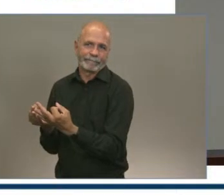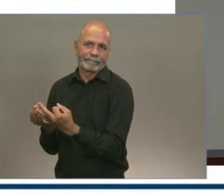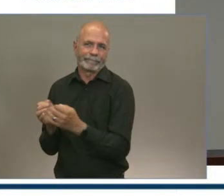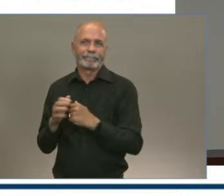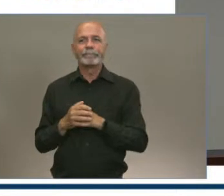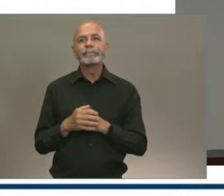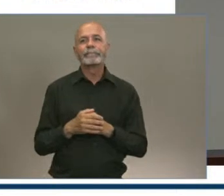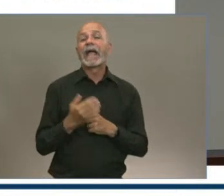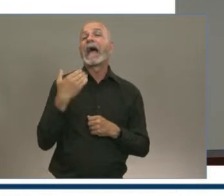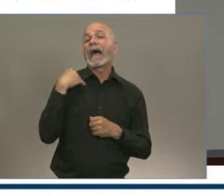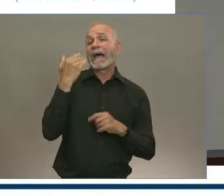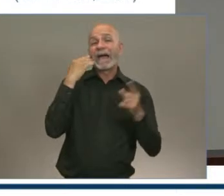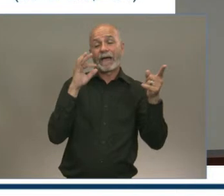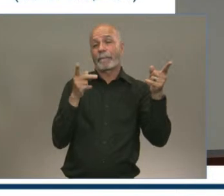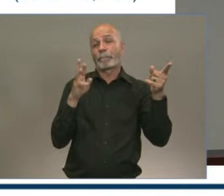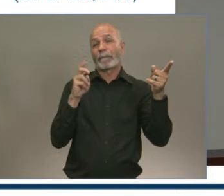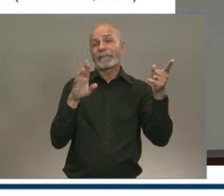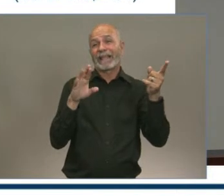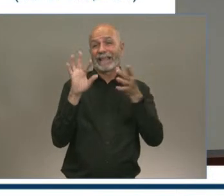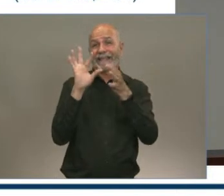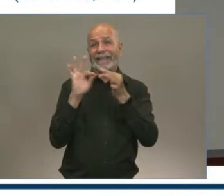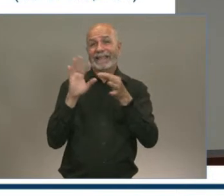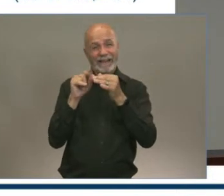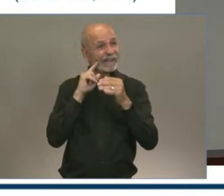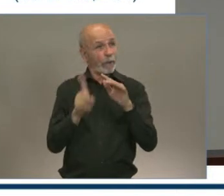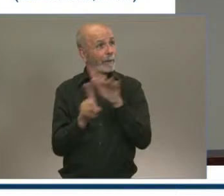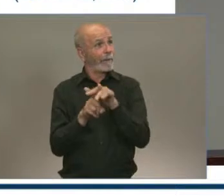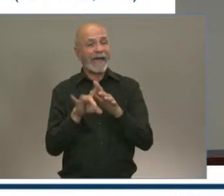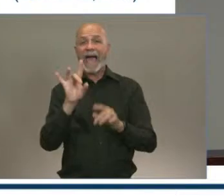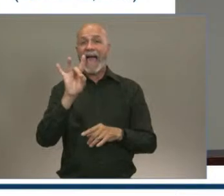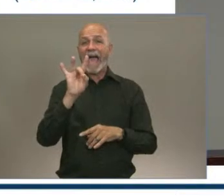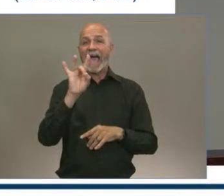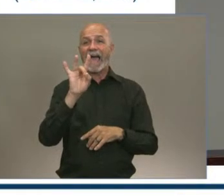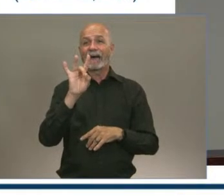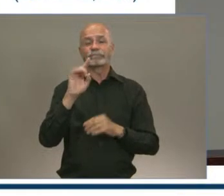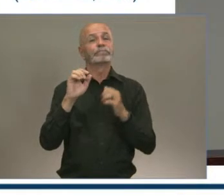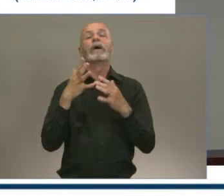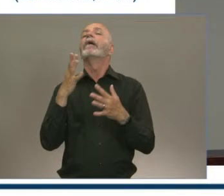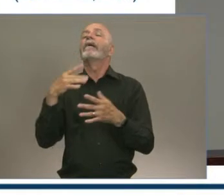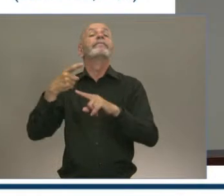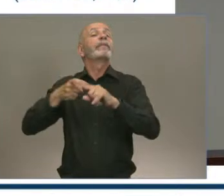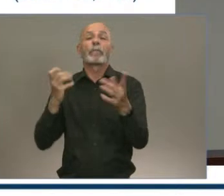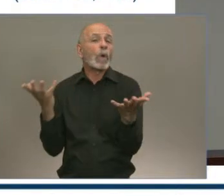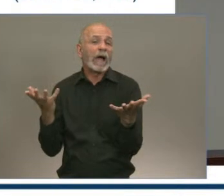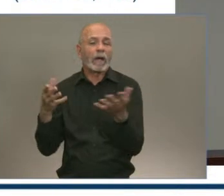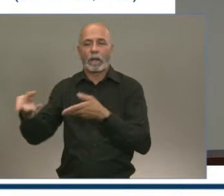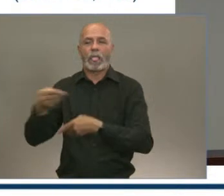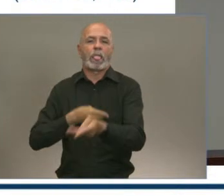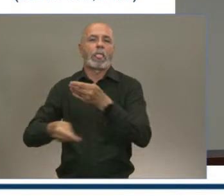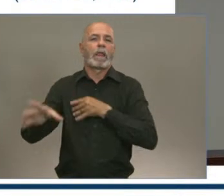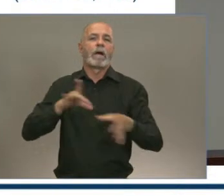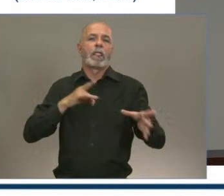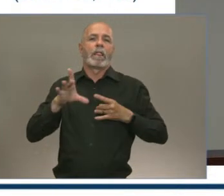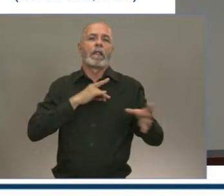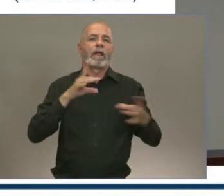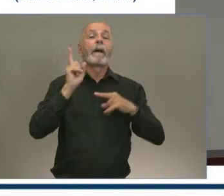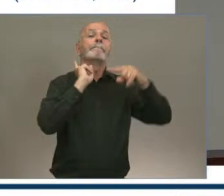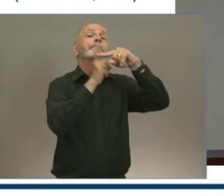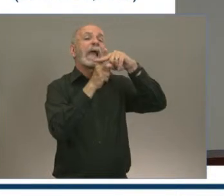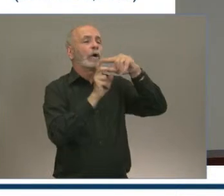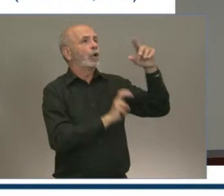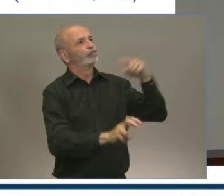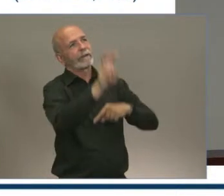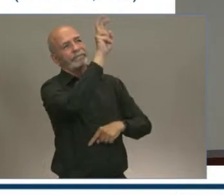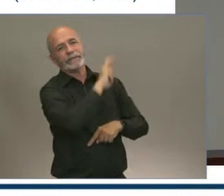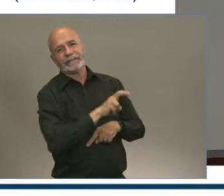our case count today is 8, and most are linked to close contacts of other cases or travel. This week, cases